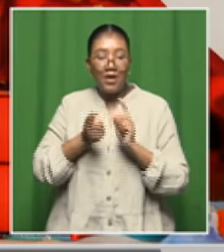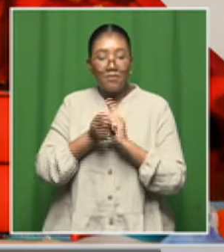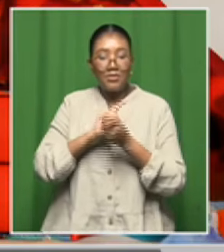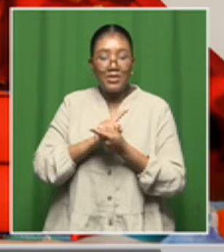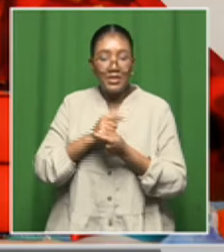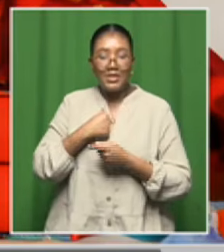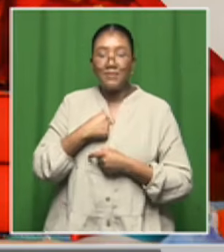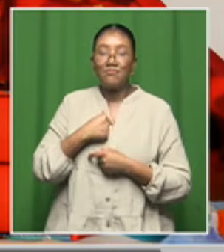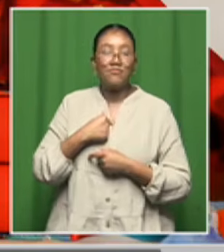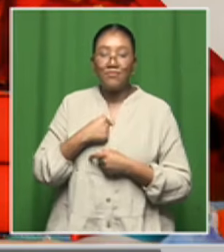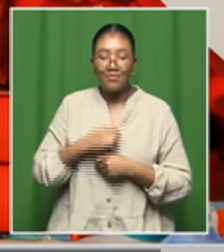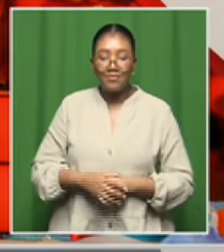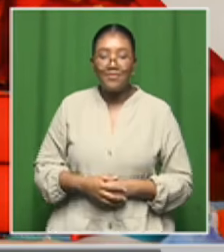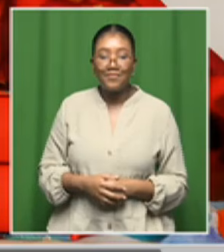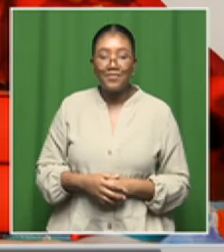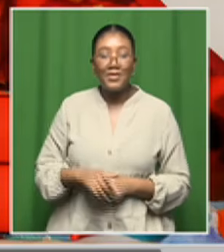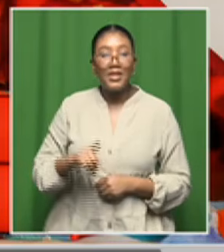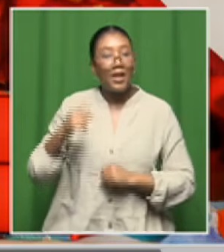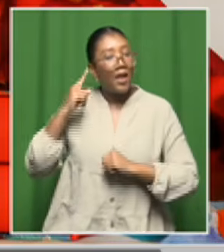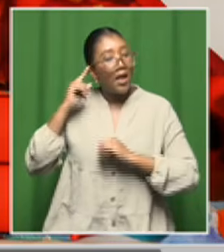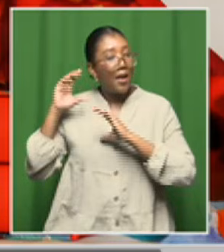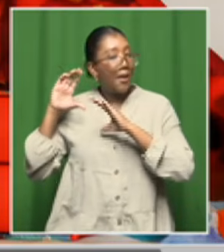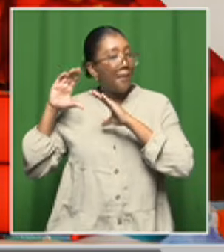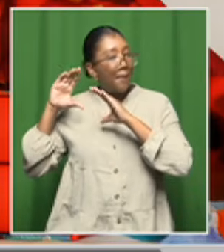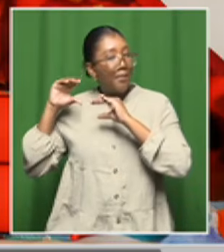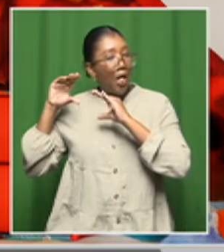also make silk pillowcases, for instance,